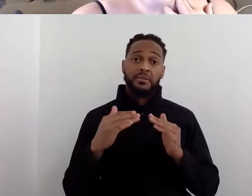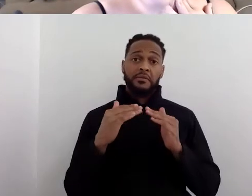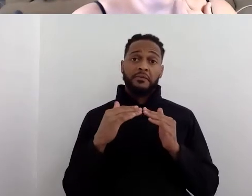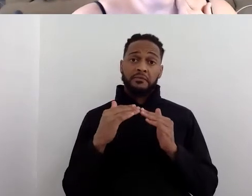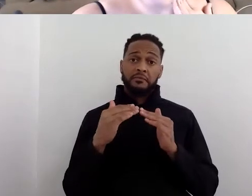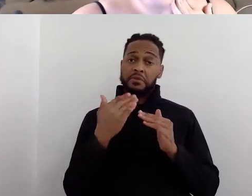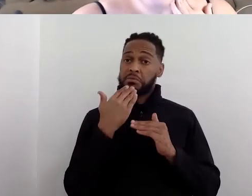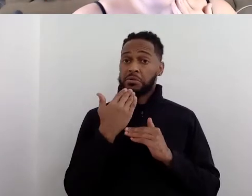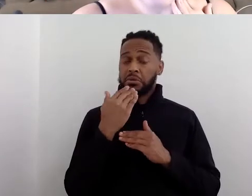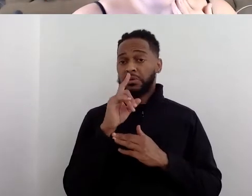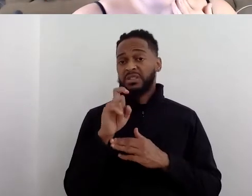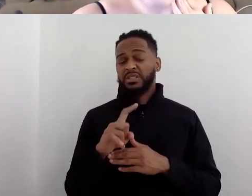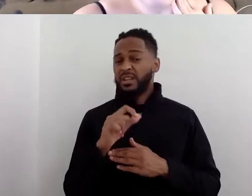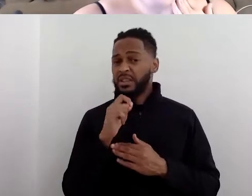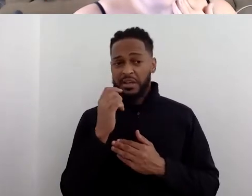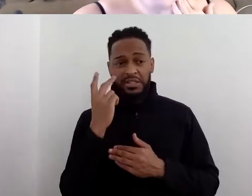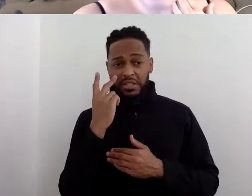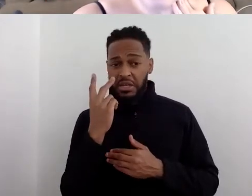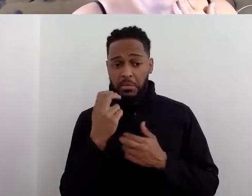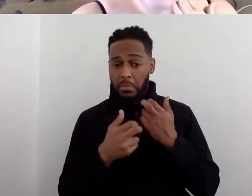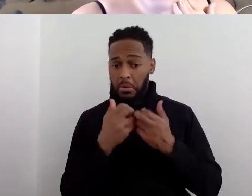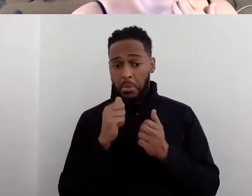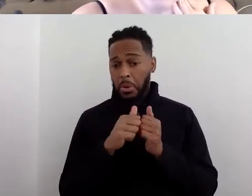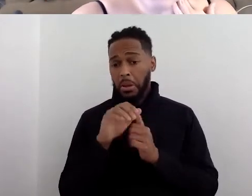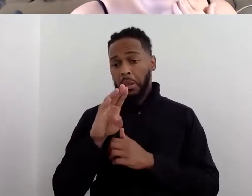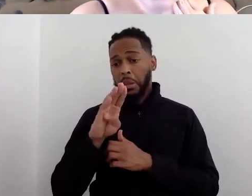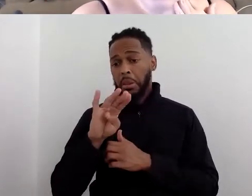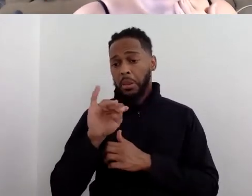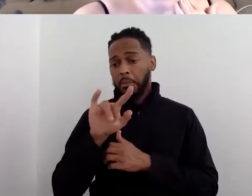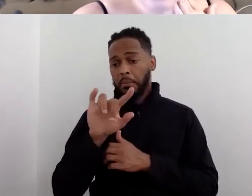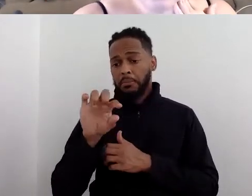unusual billing issues from my end. I think at first,